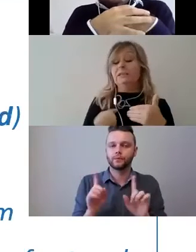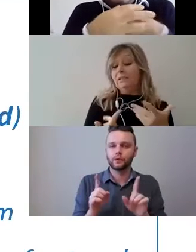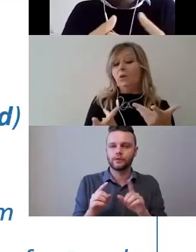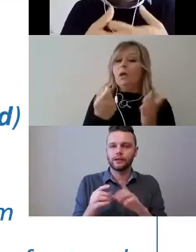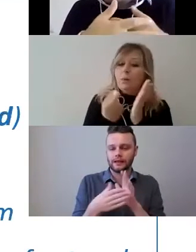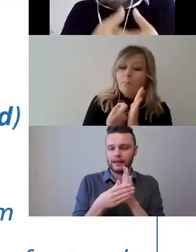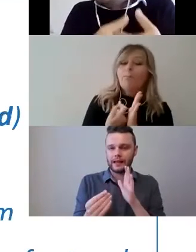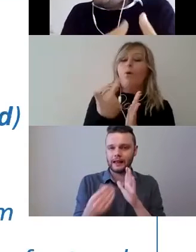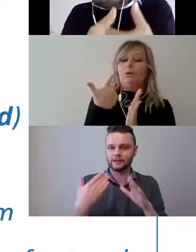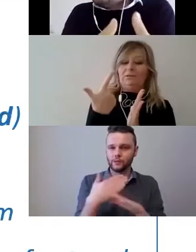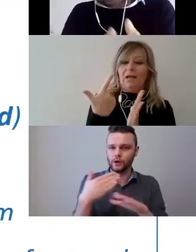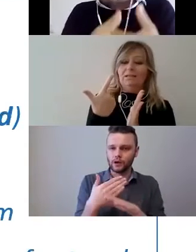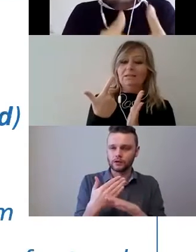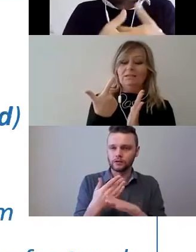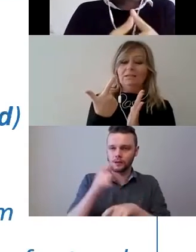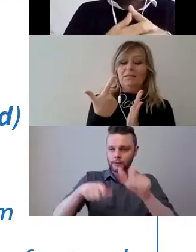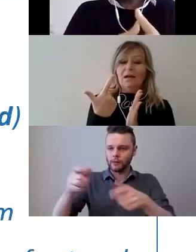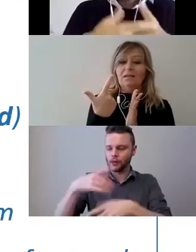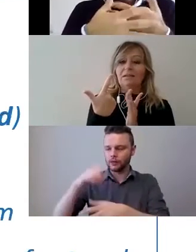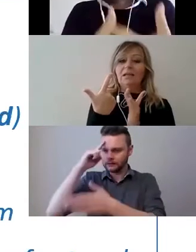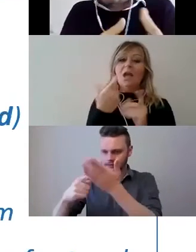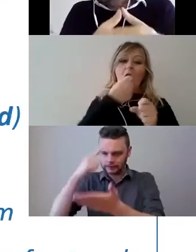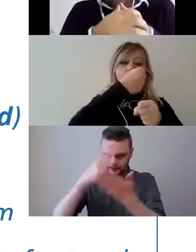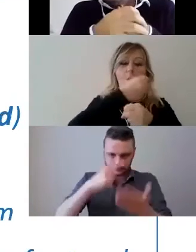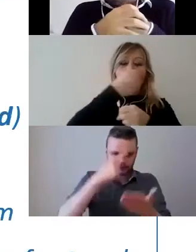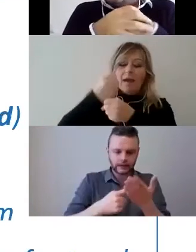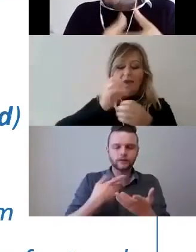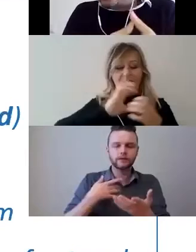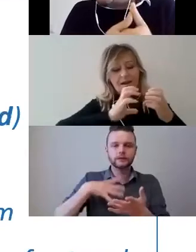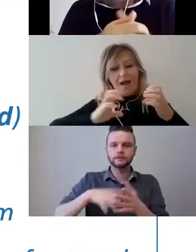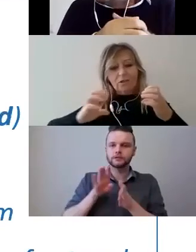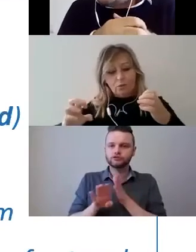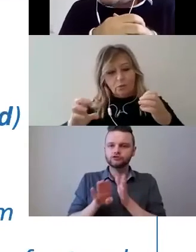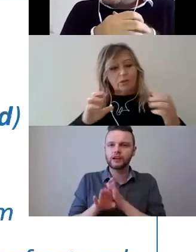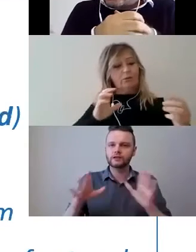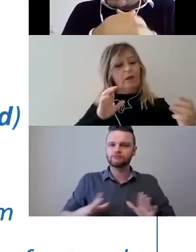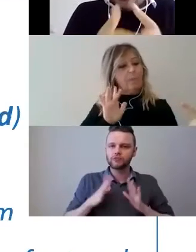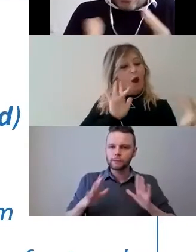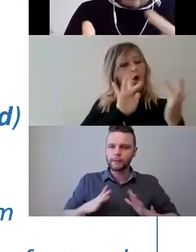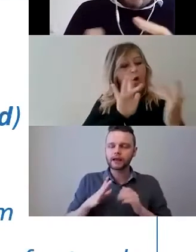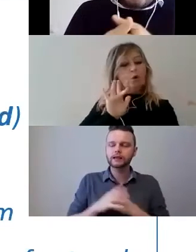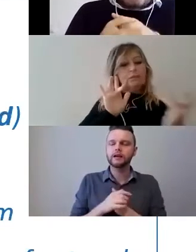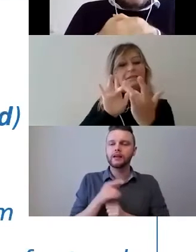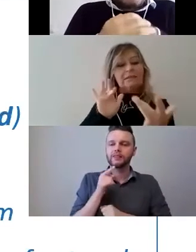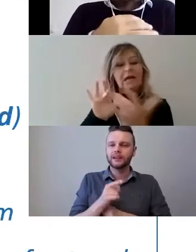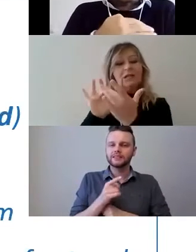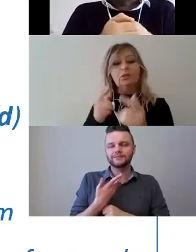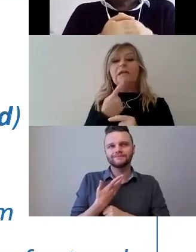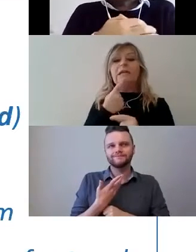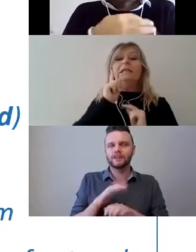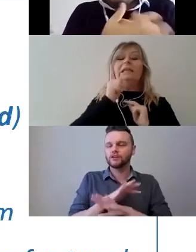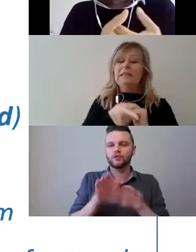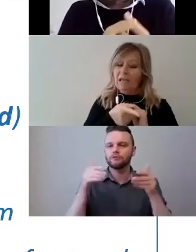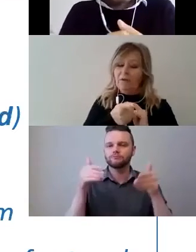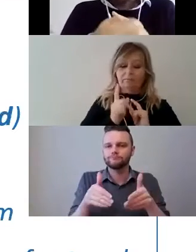caseworkers and people who take decisions, among other people, to be trained, to be prepared. And that is not only about